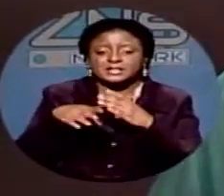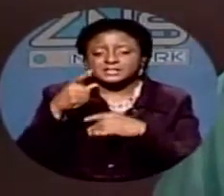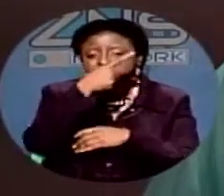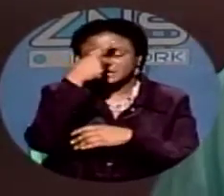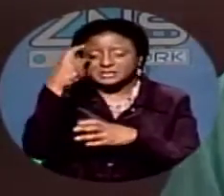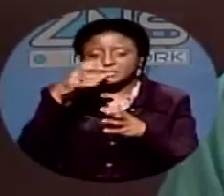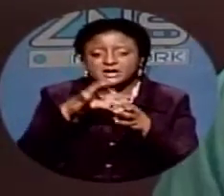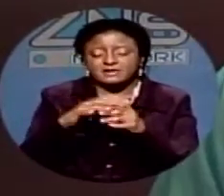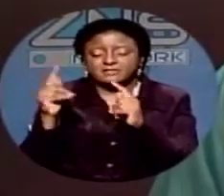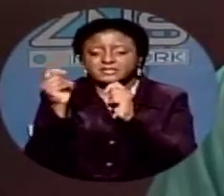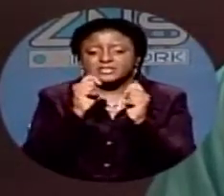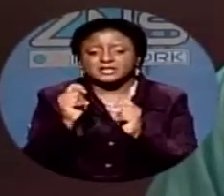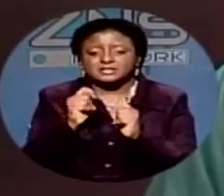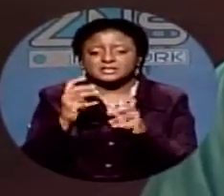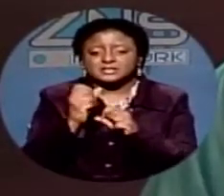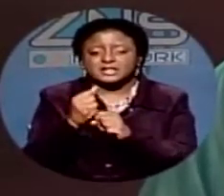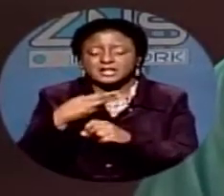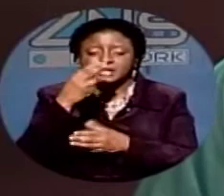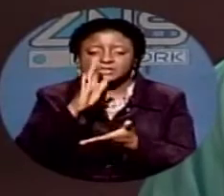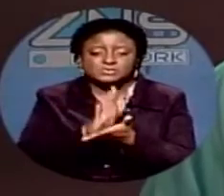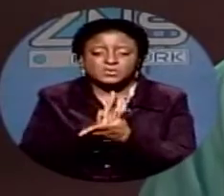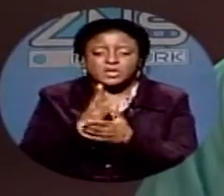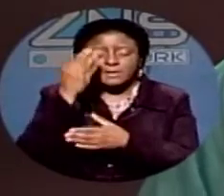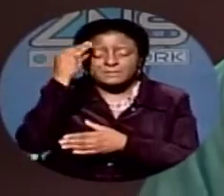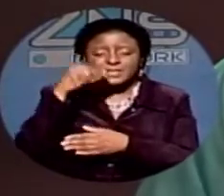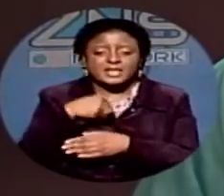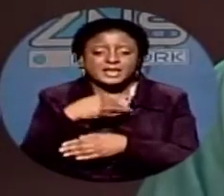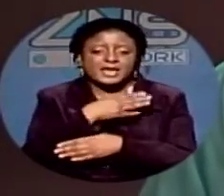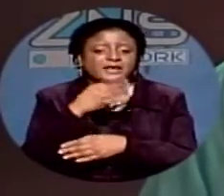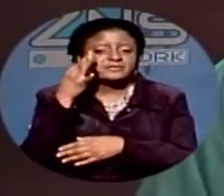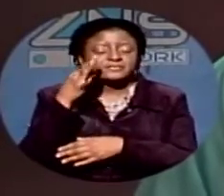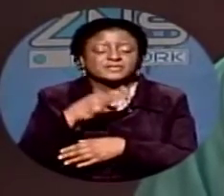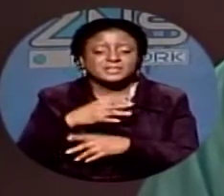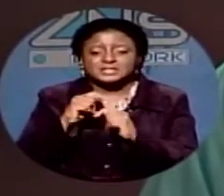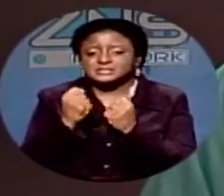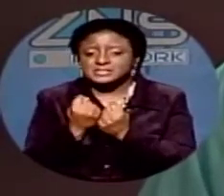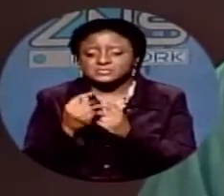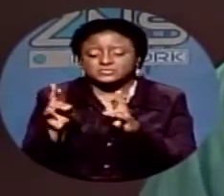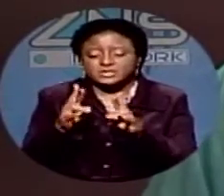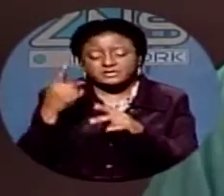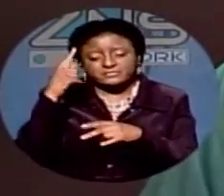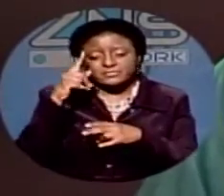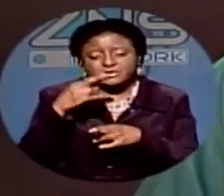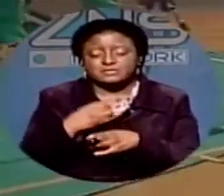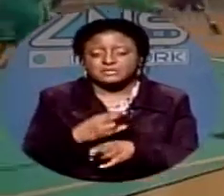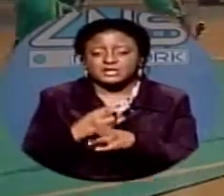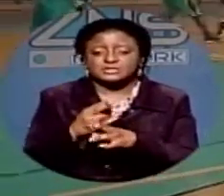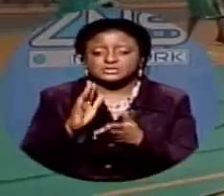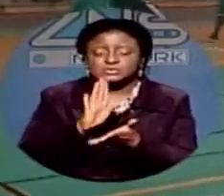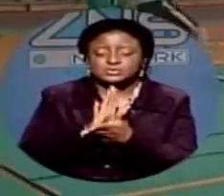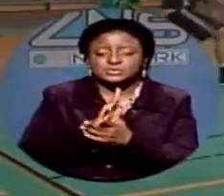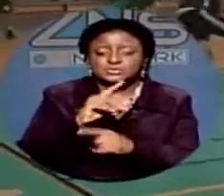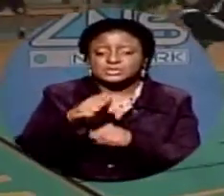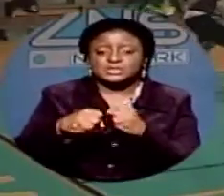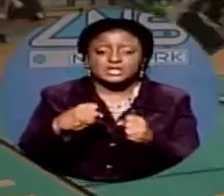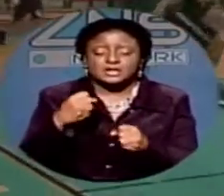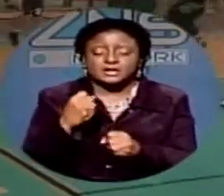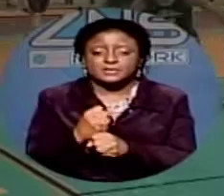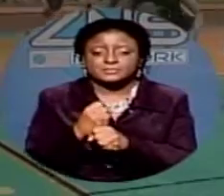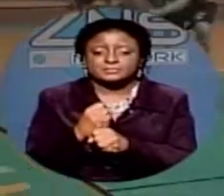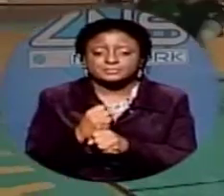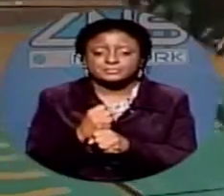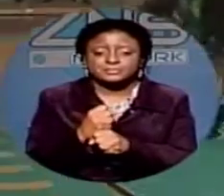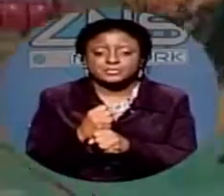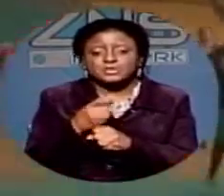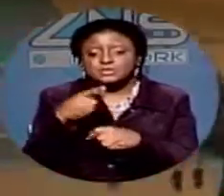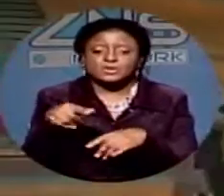school male and female teams ready for the regular school year. So I think that's the way forward for the Federation next summer. I guess you guys go right